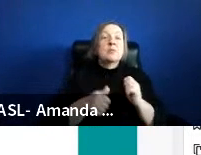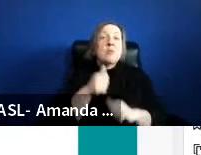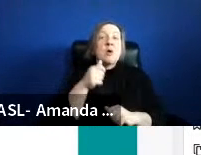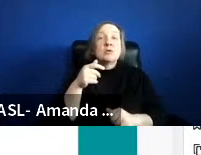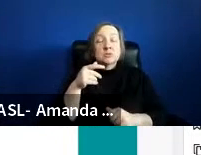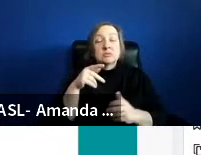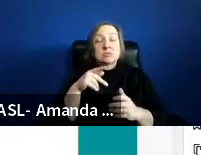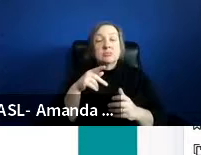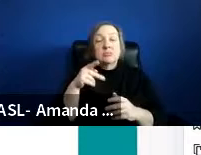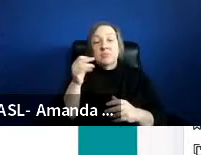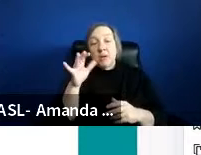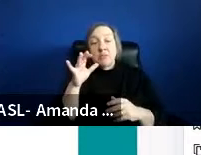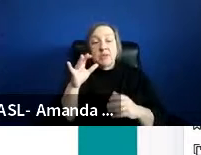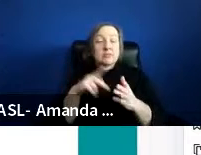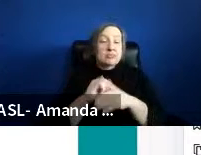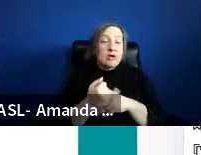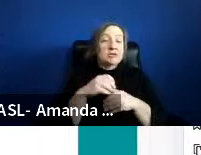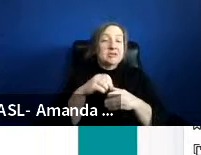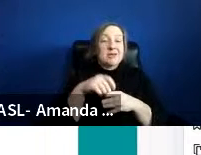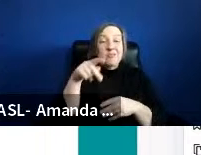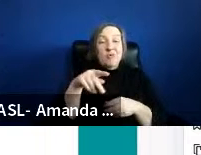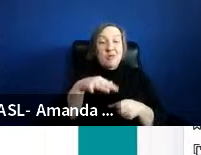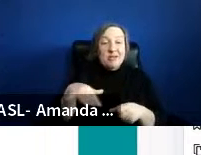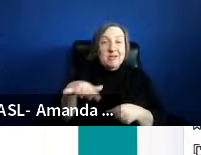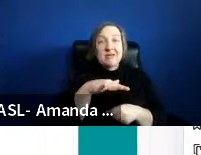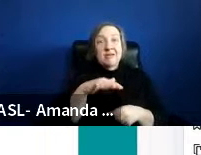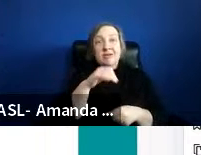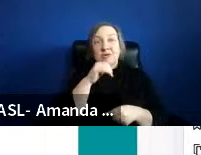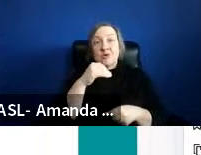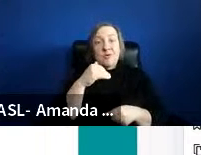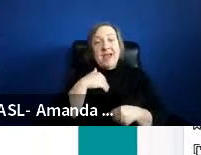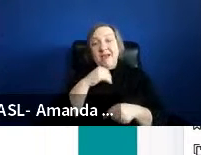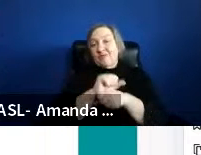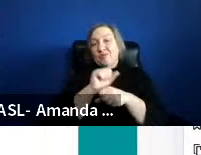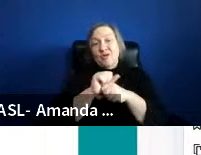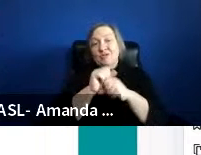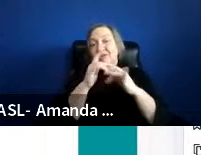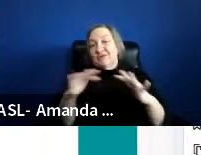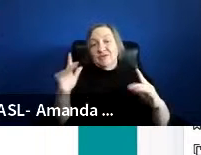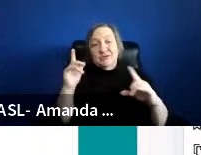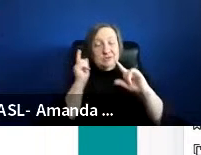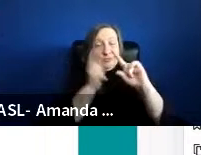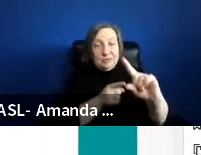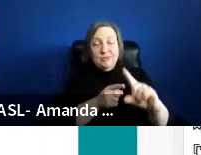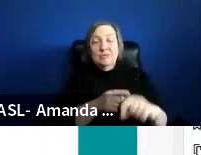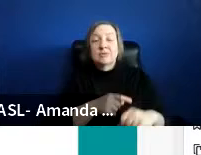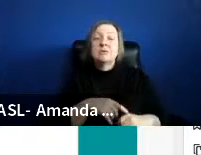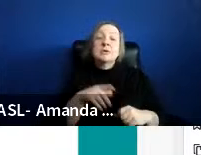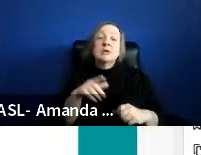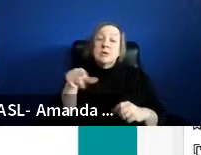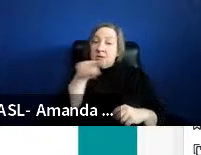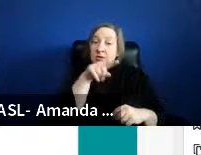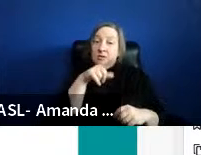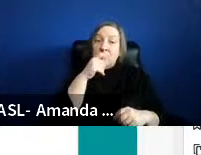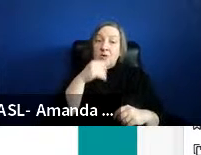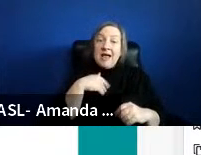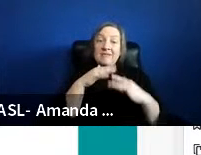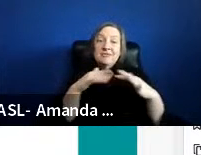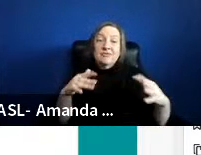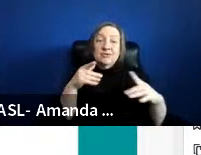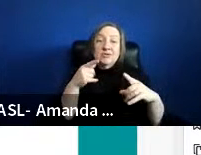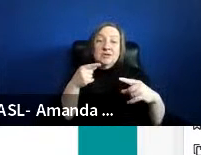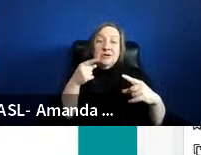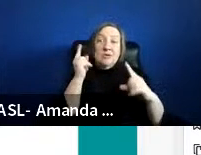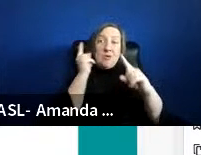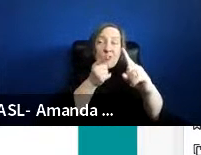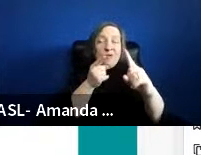Portland metro area do not have workforce participation goals. And those that do have goals struggle with monitoring and enforcing